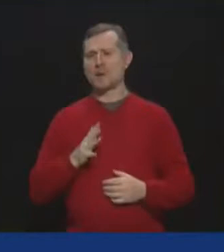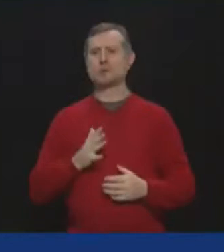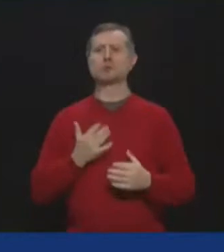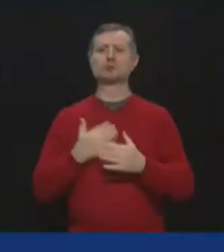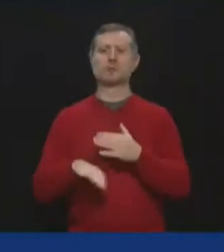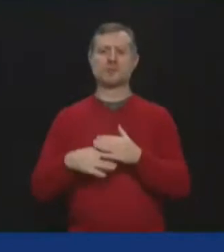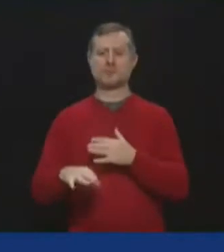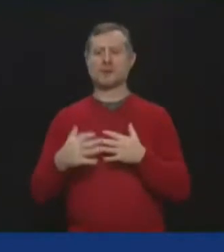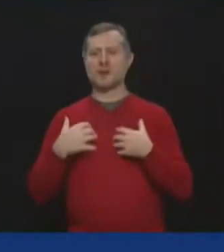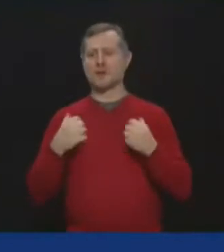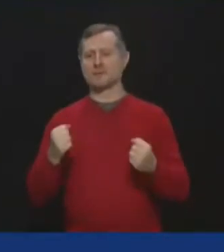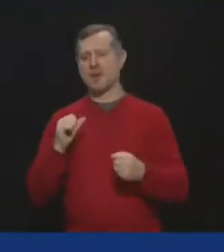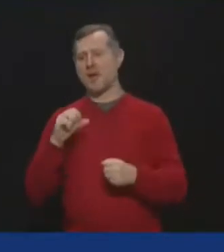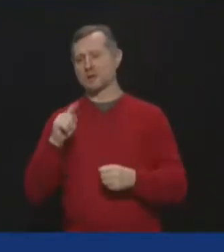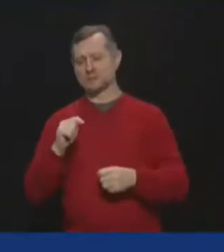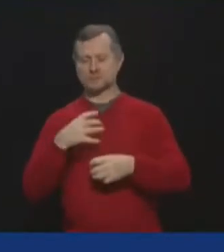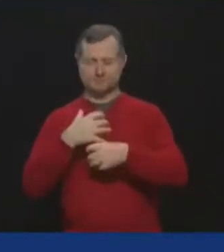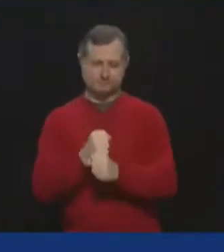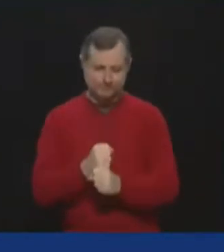that I was